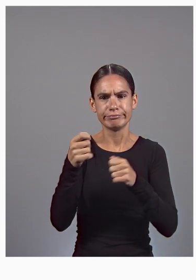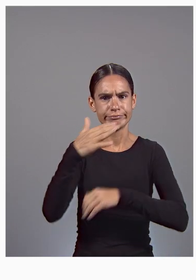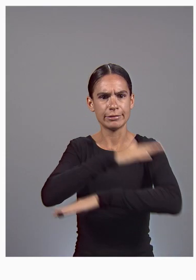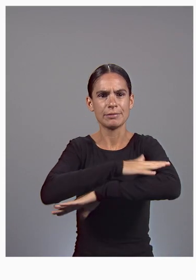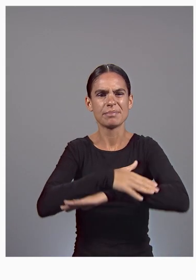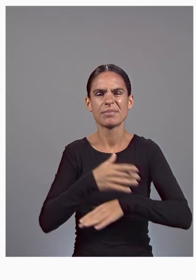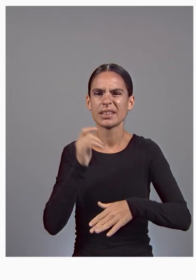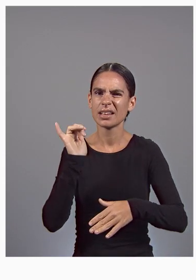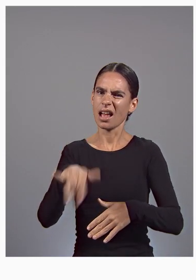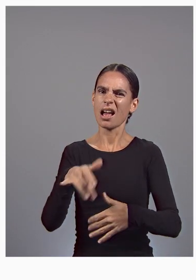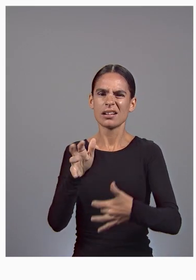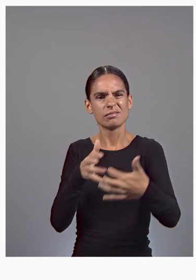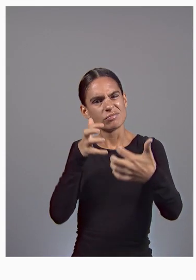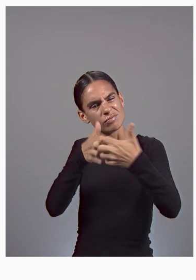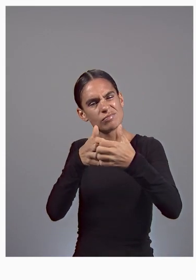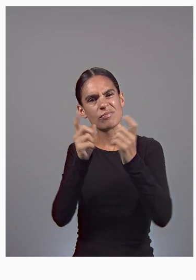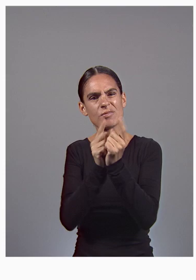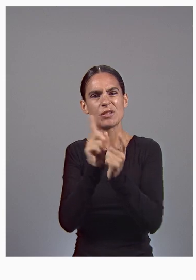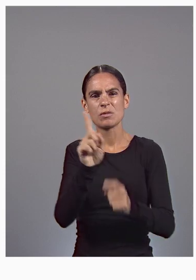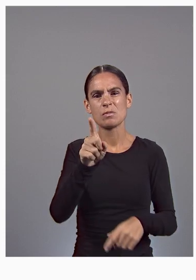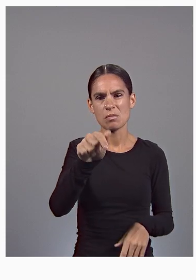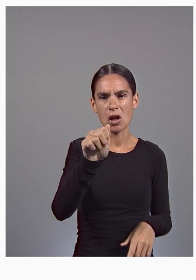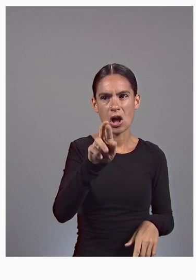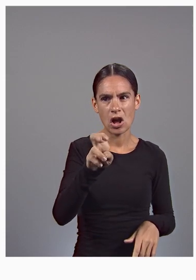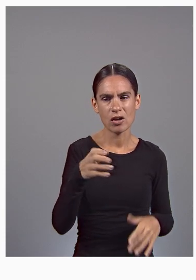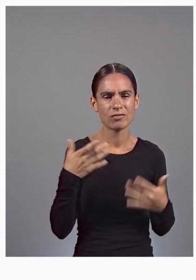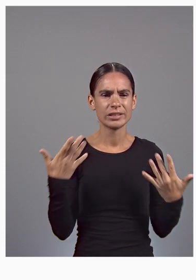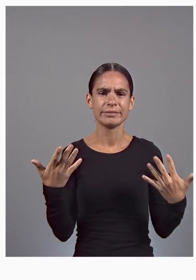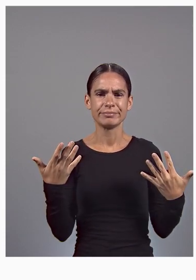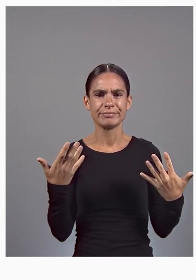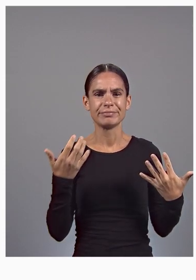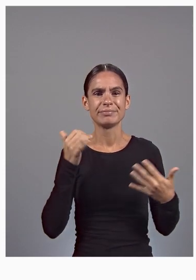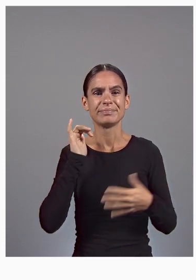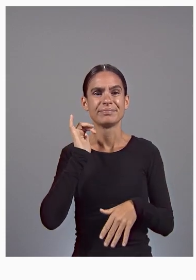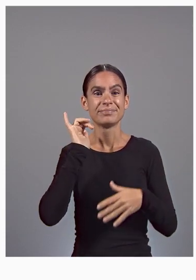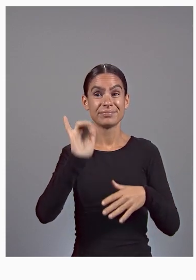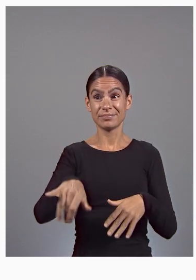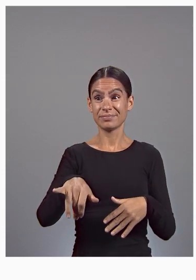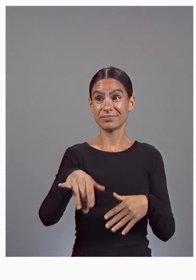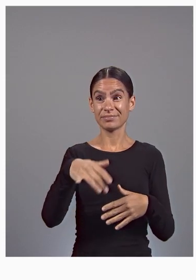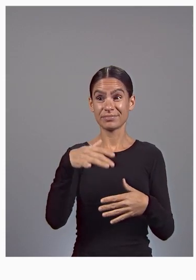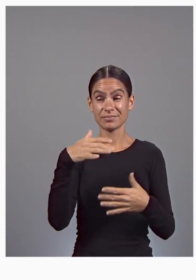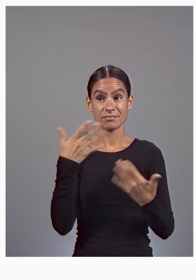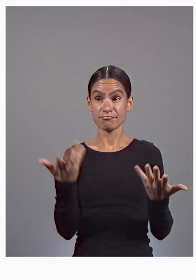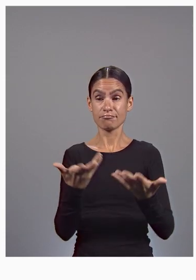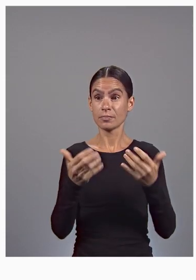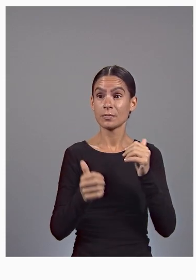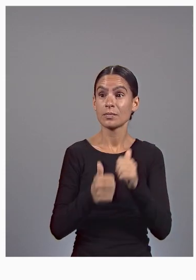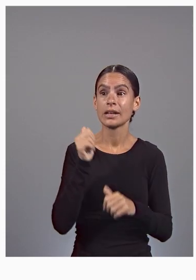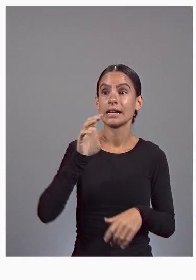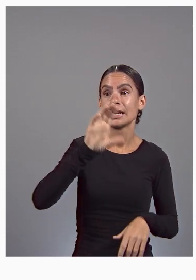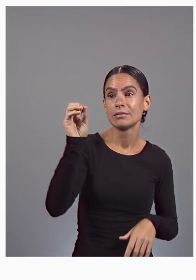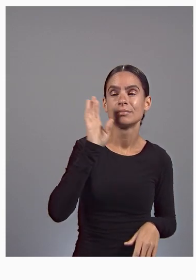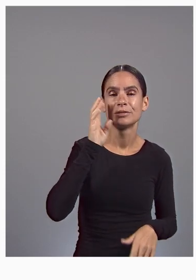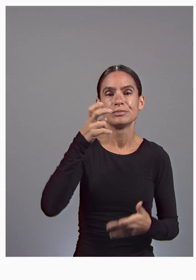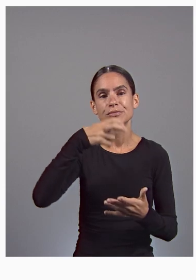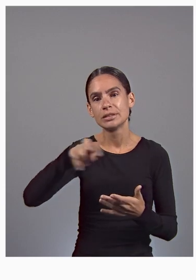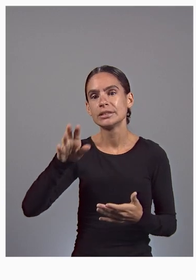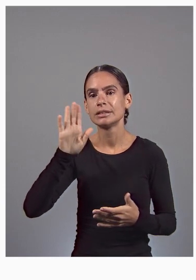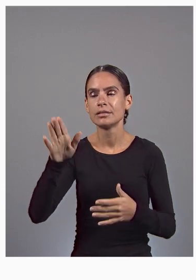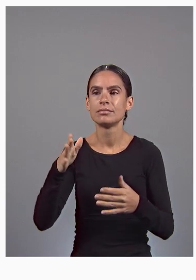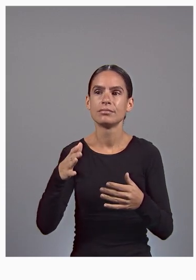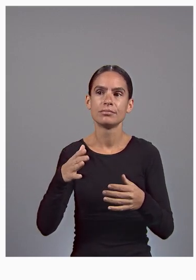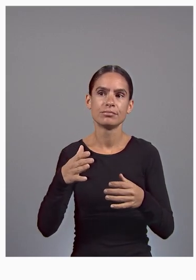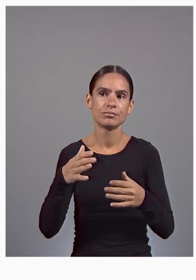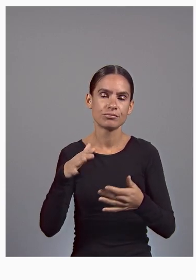takes you further. So this is why I believe over half of companies using public cloud today will freely switch their primary provider in the coming years as